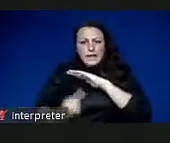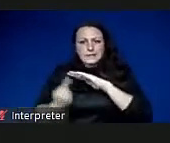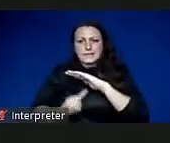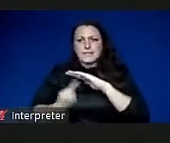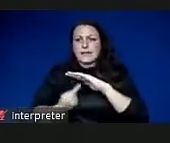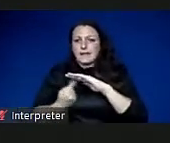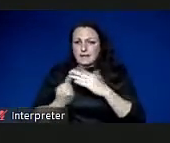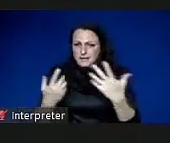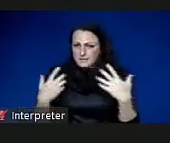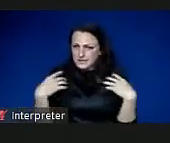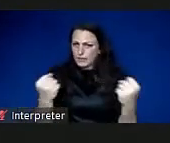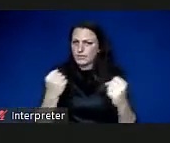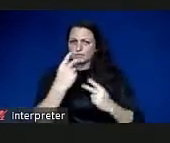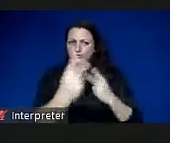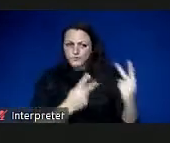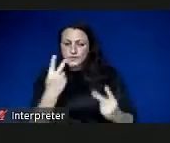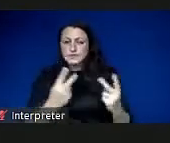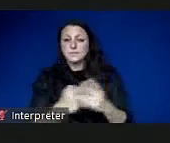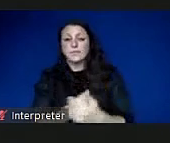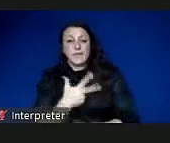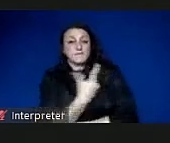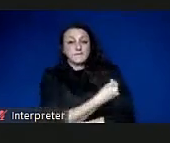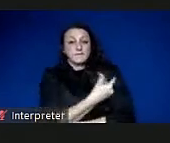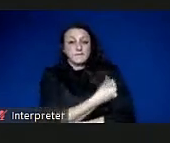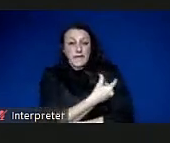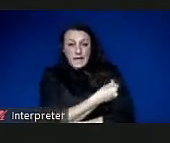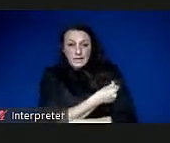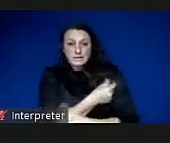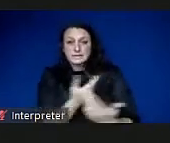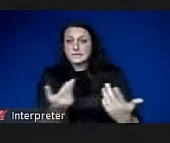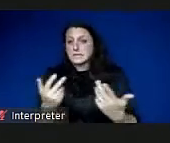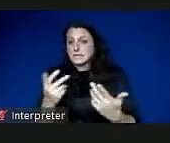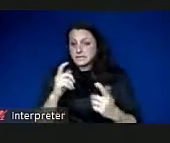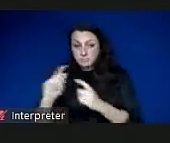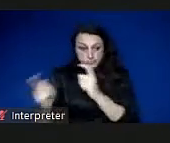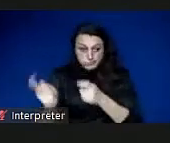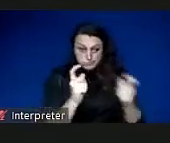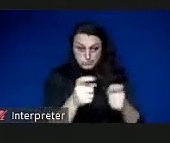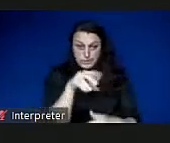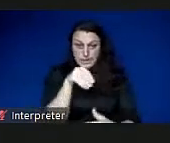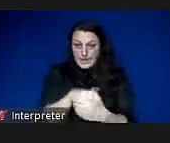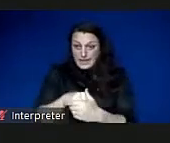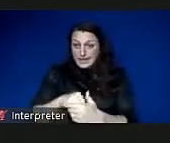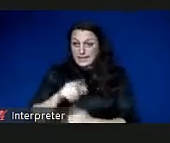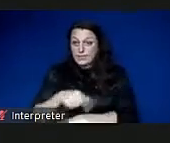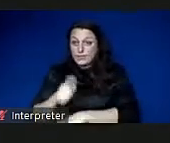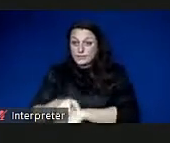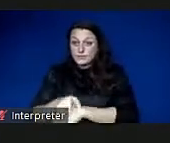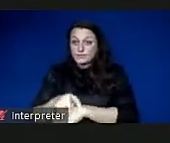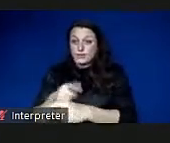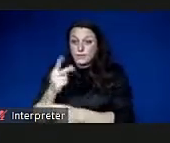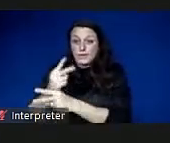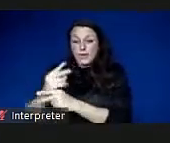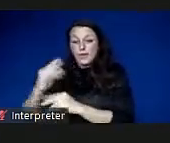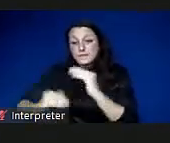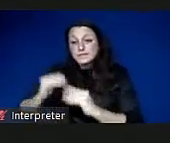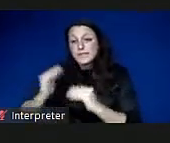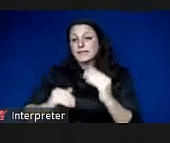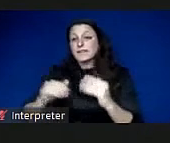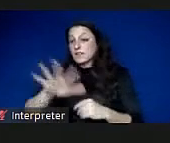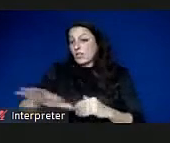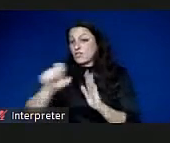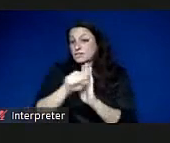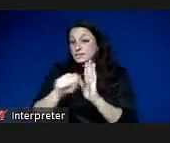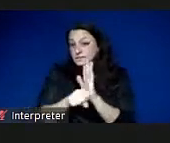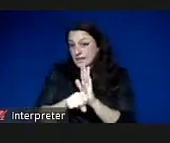vaccine uptake, both within these facilities and across the state, increases, we will continue to